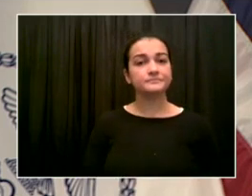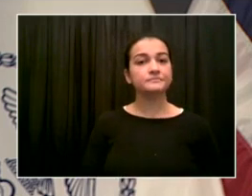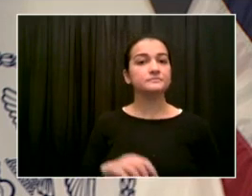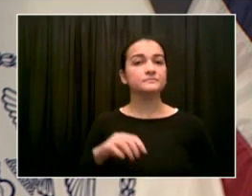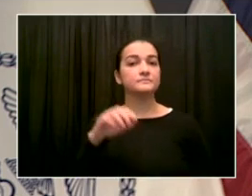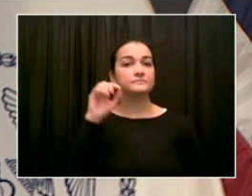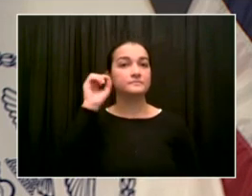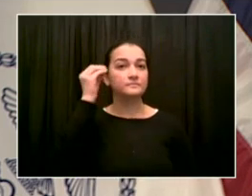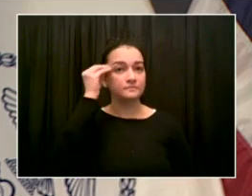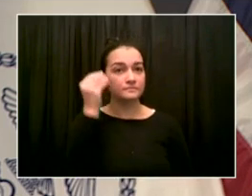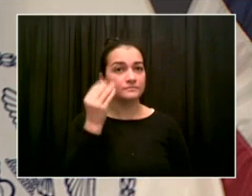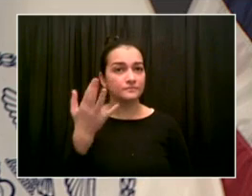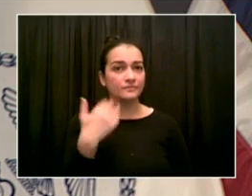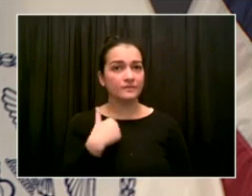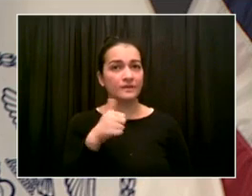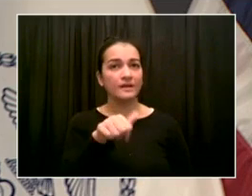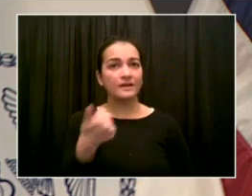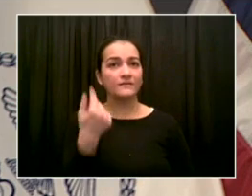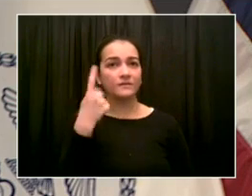Post.